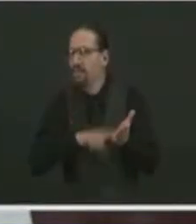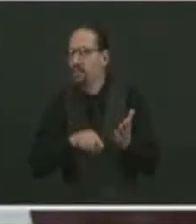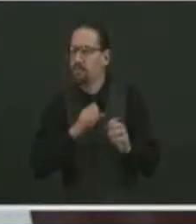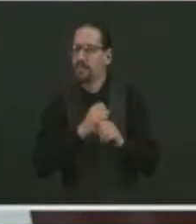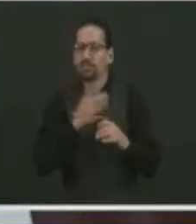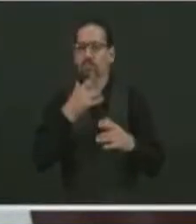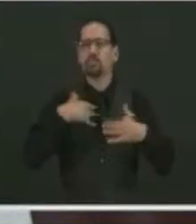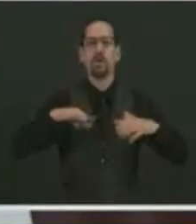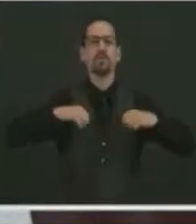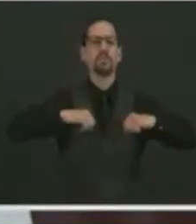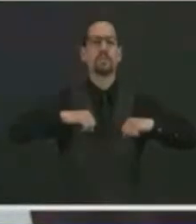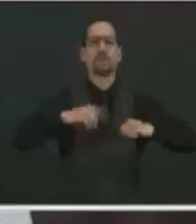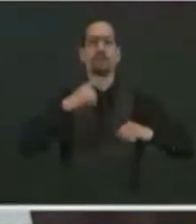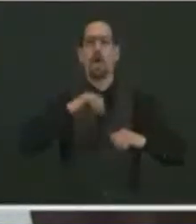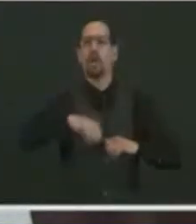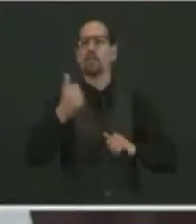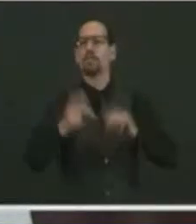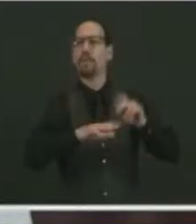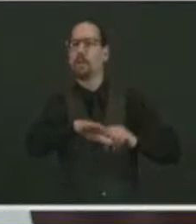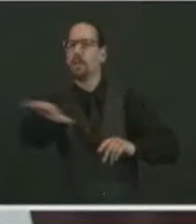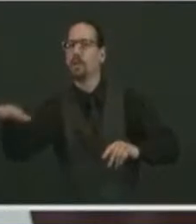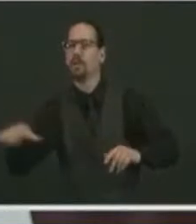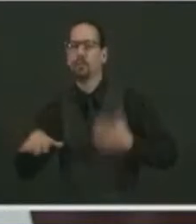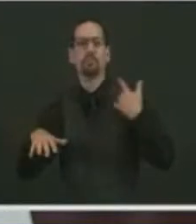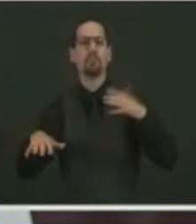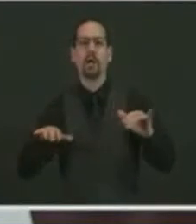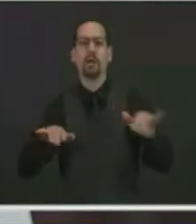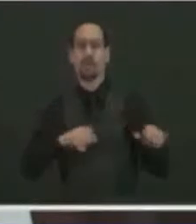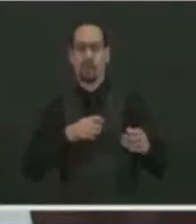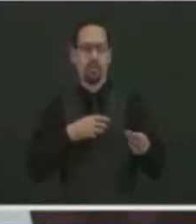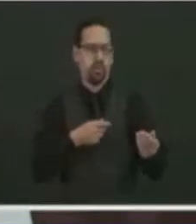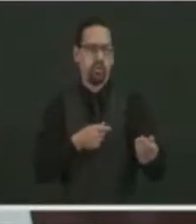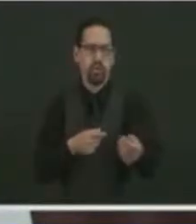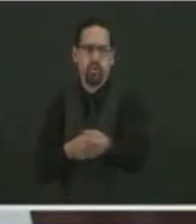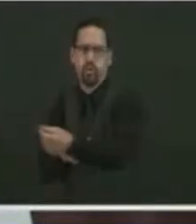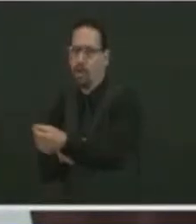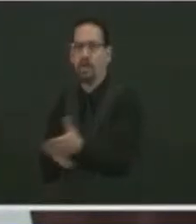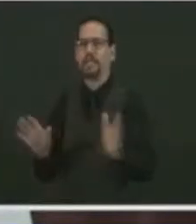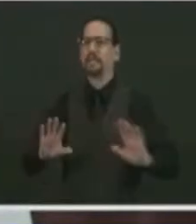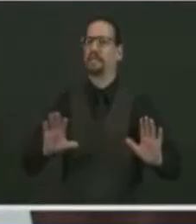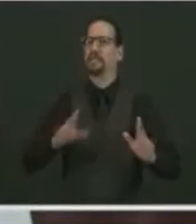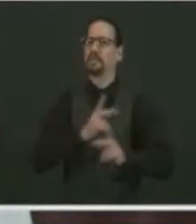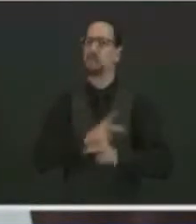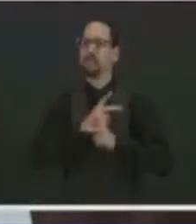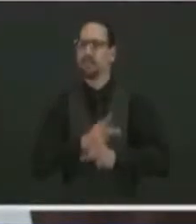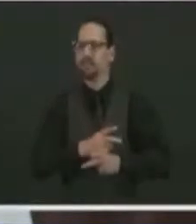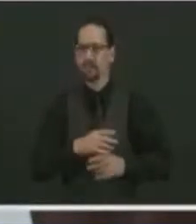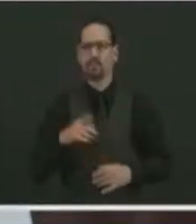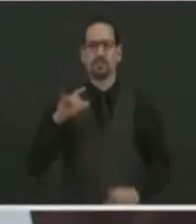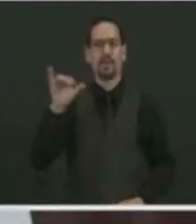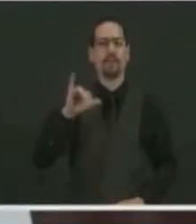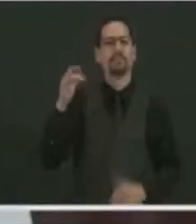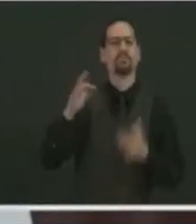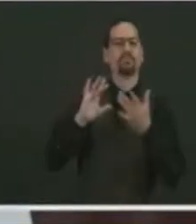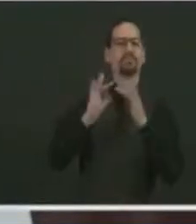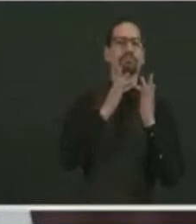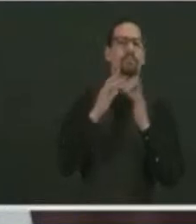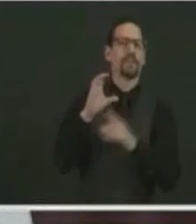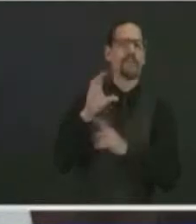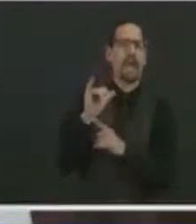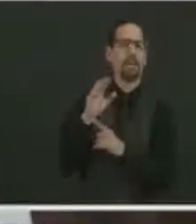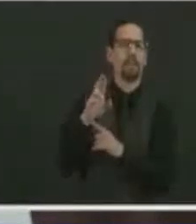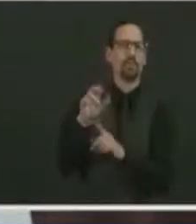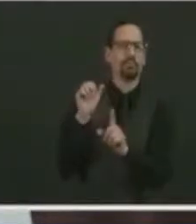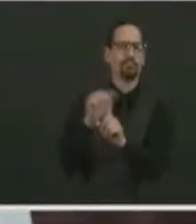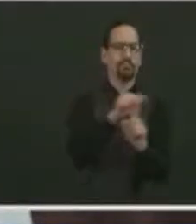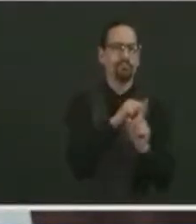people in light of the fact that we've been the victim of a cyber fraud. So we have been striking that